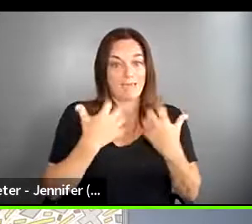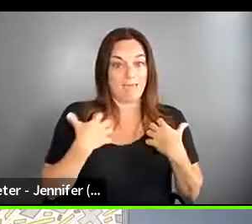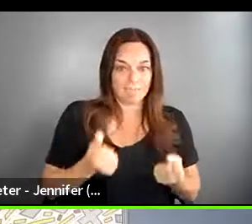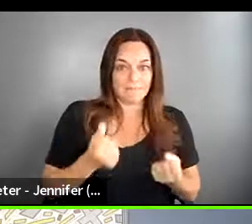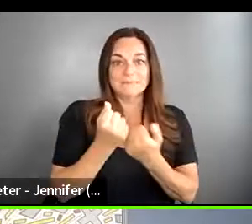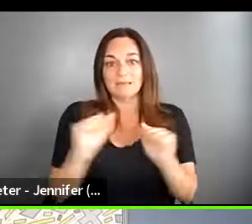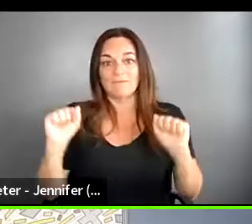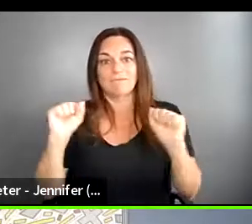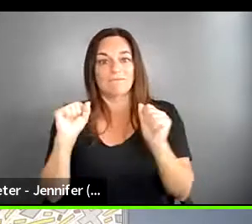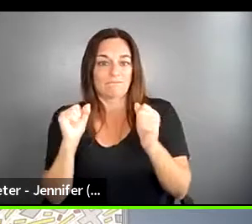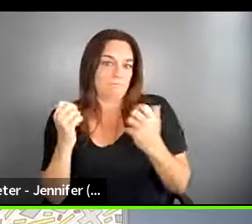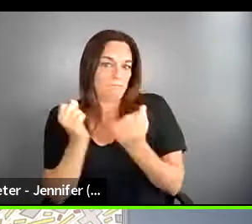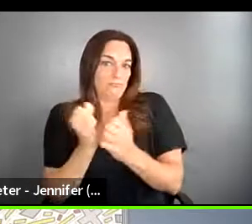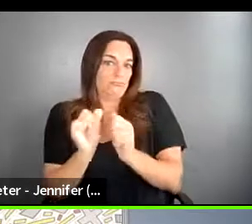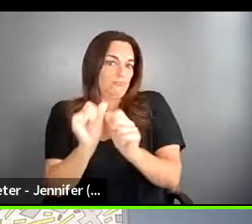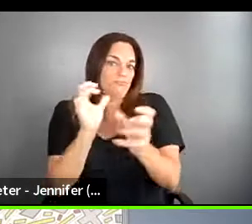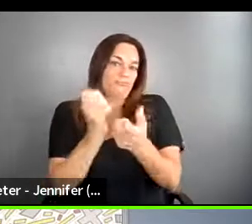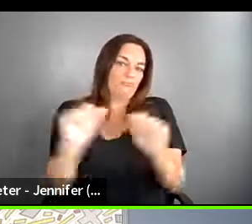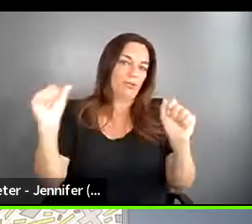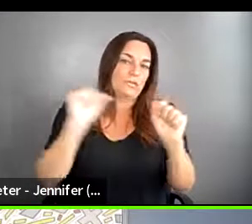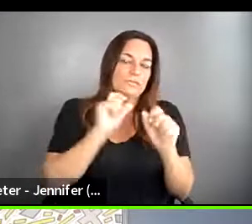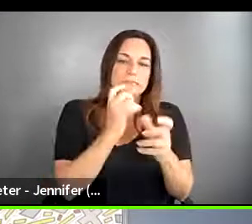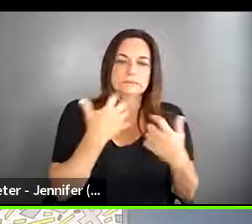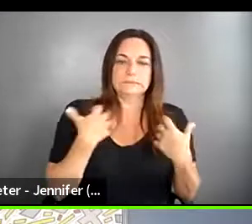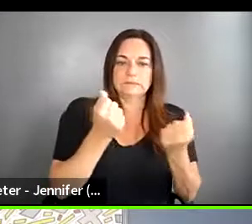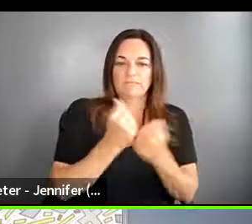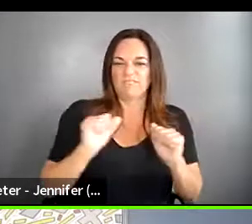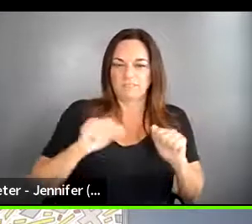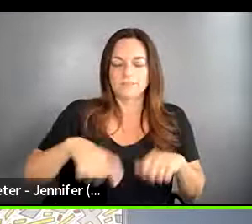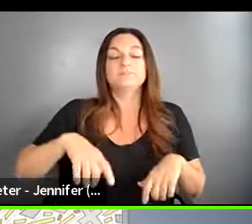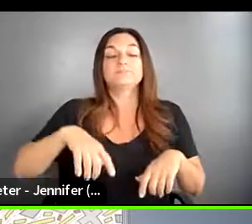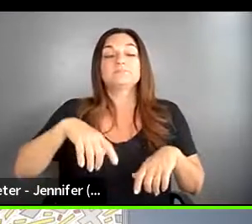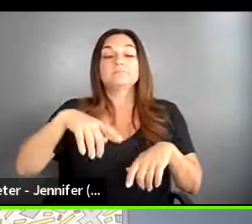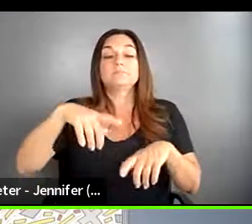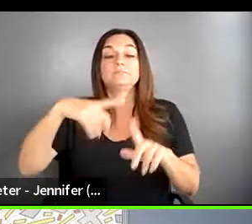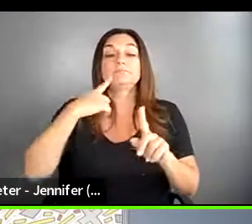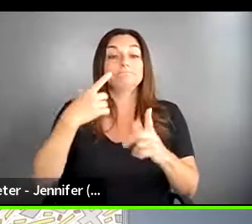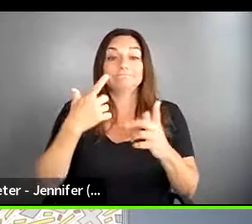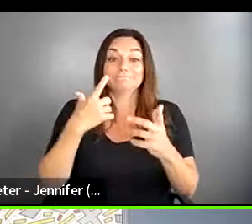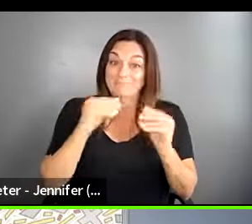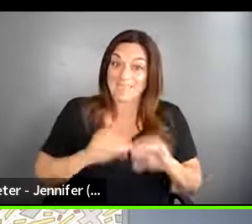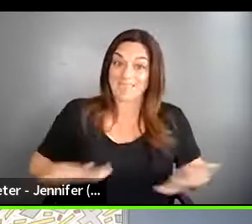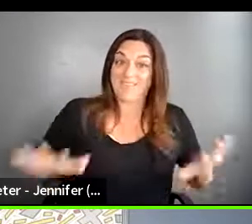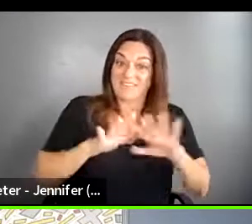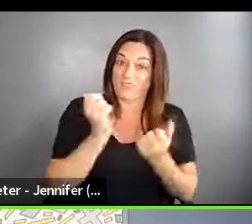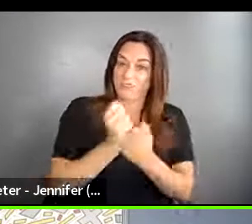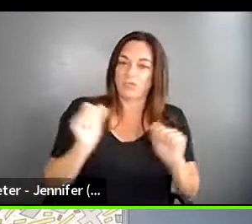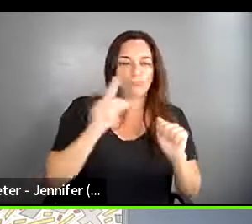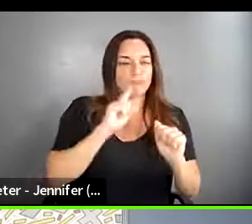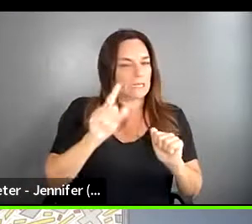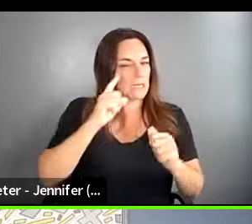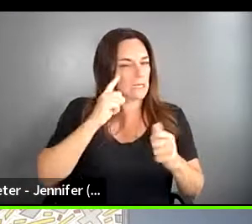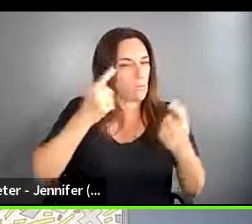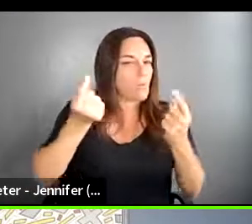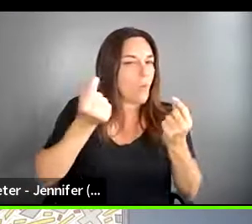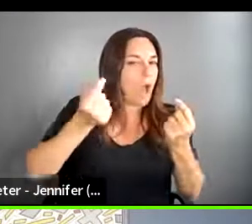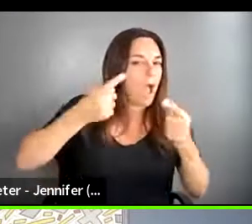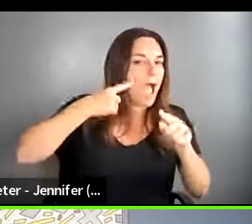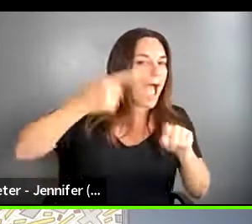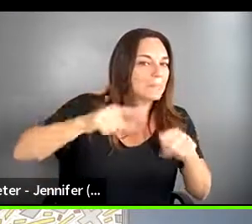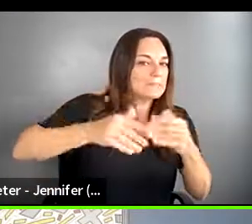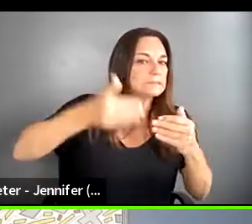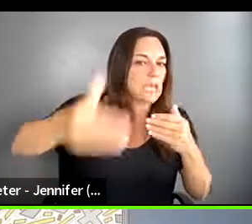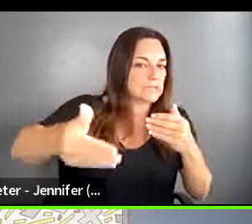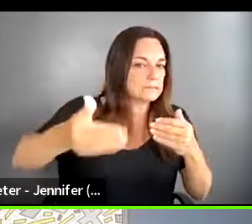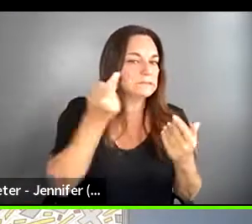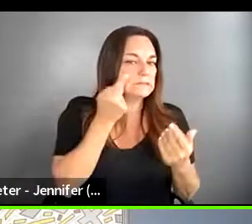we truly become the land of the free depends largely on what happens next. We are glad to be joined here today by 4 of our ACLU team